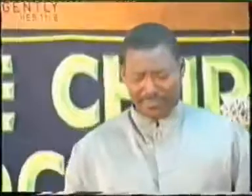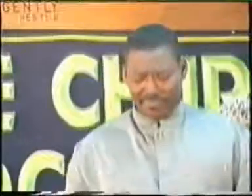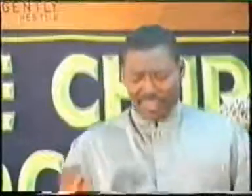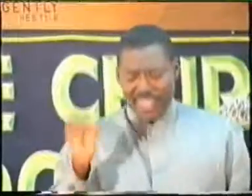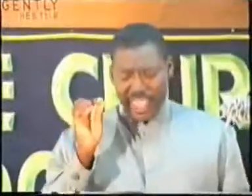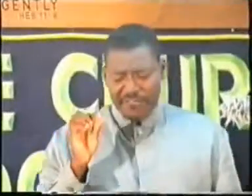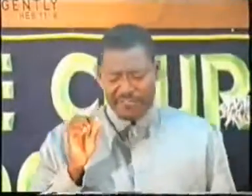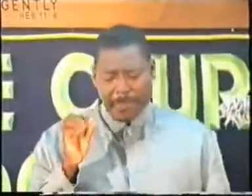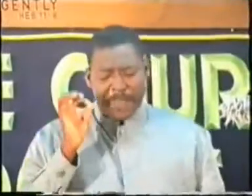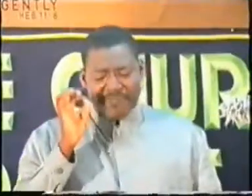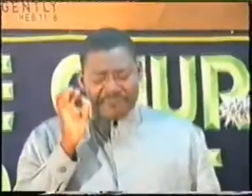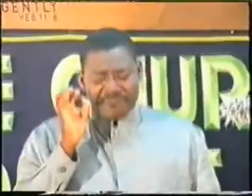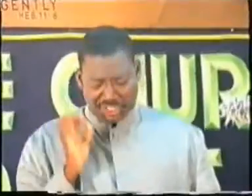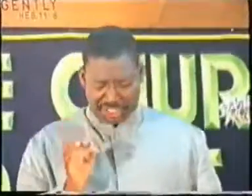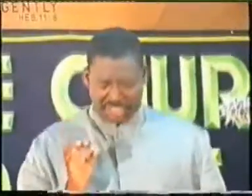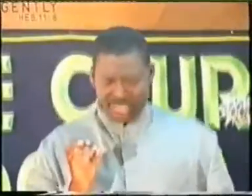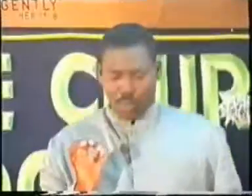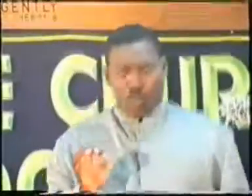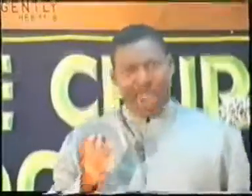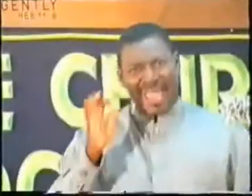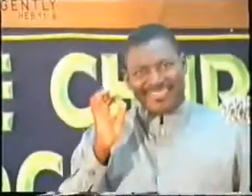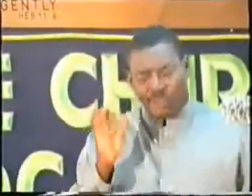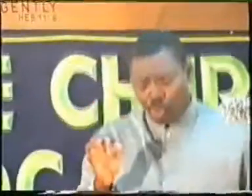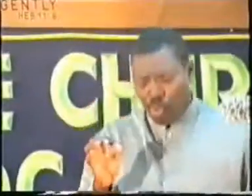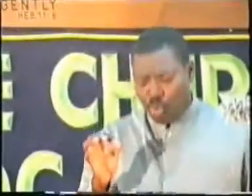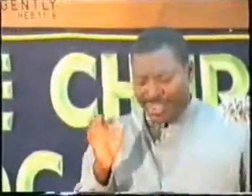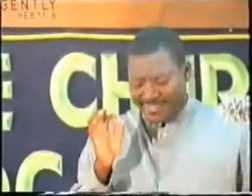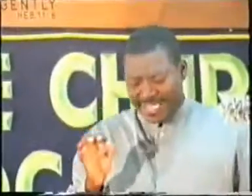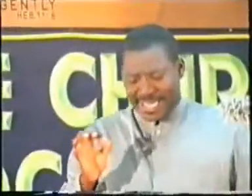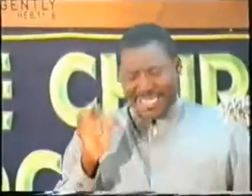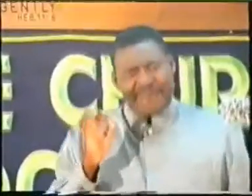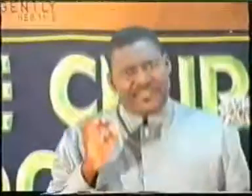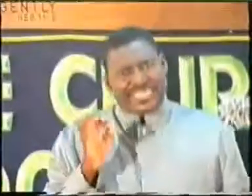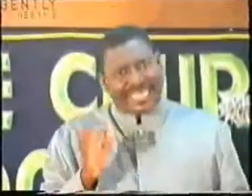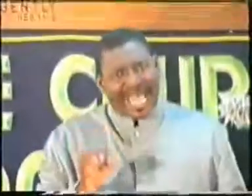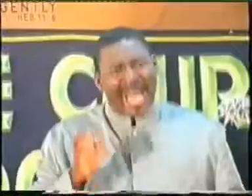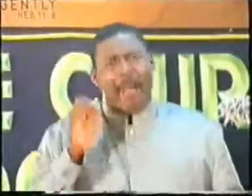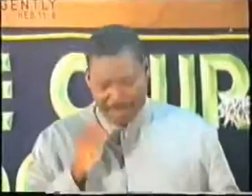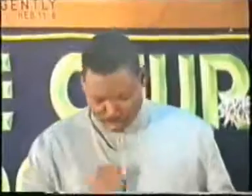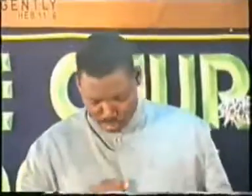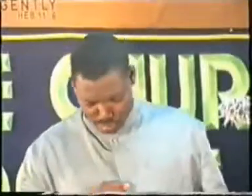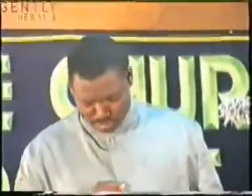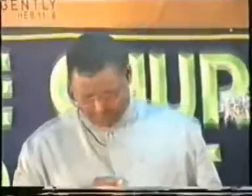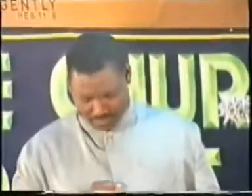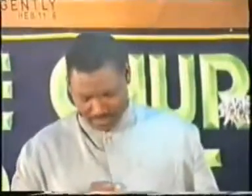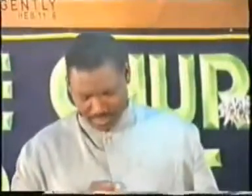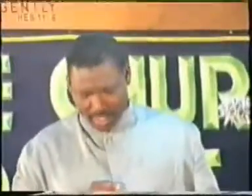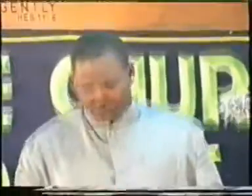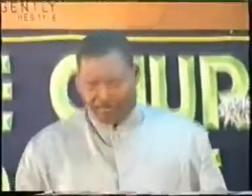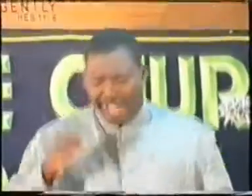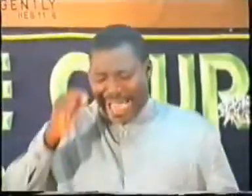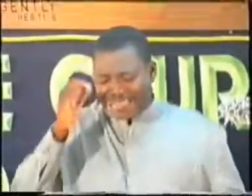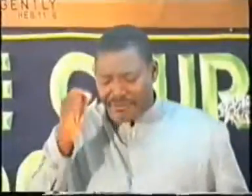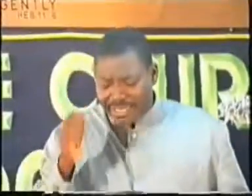therefore, if perfection were through the Levitical priesthood,